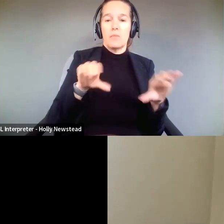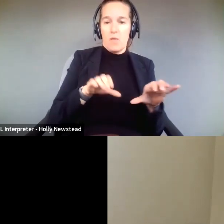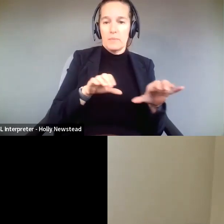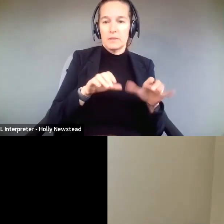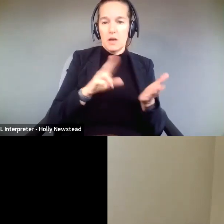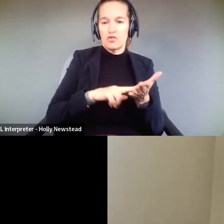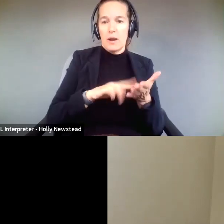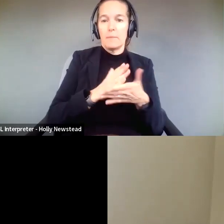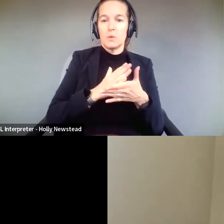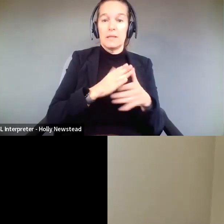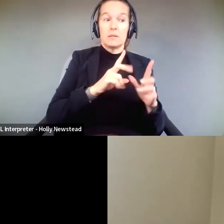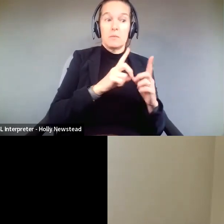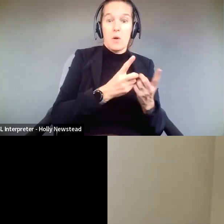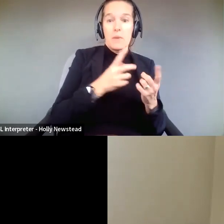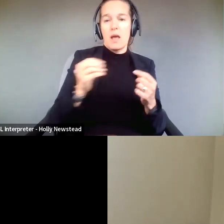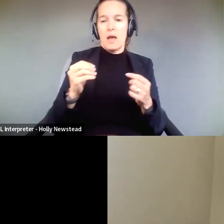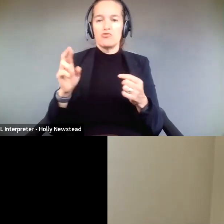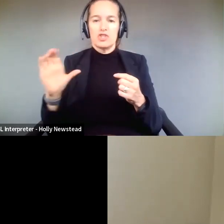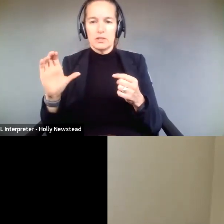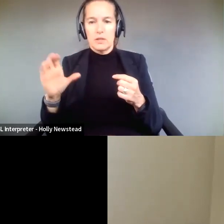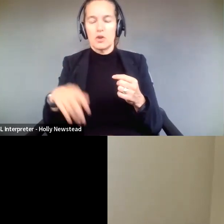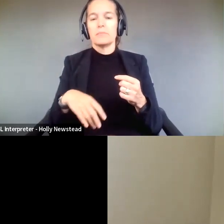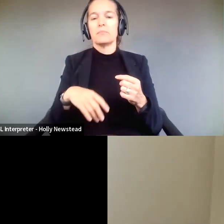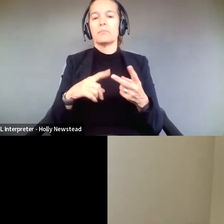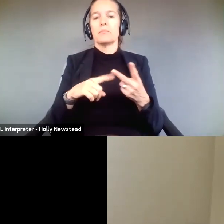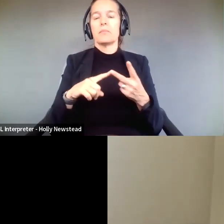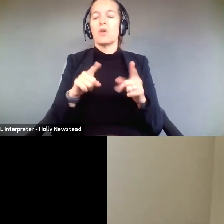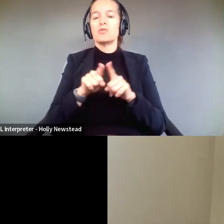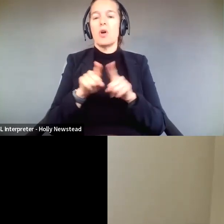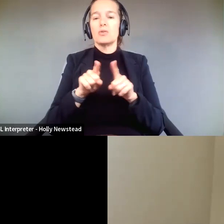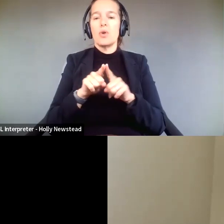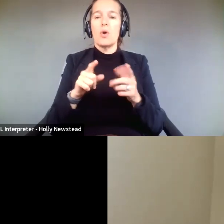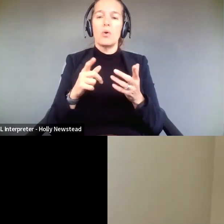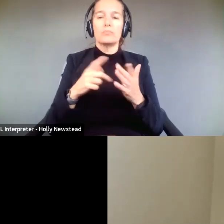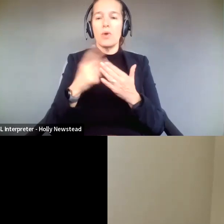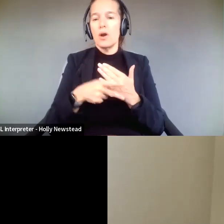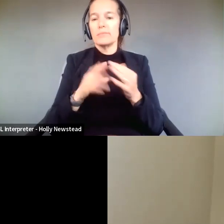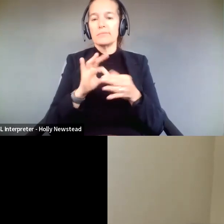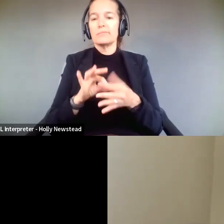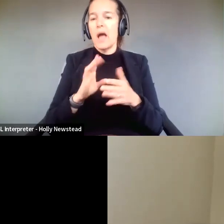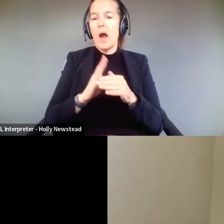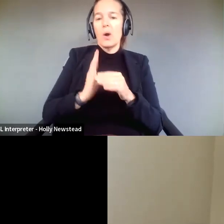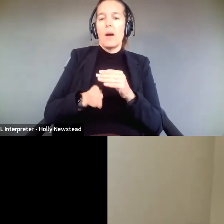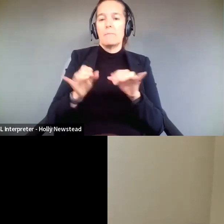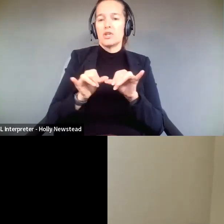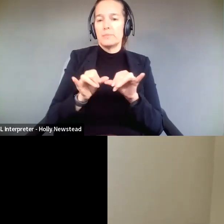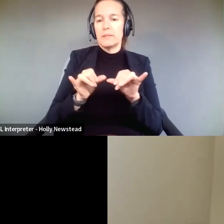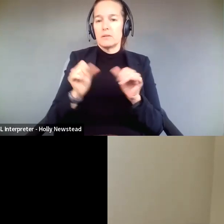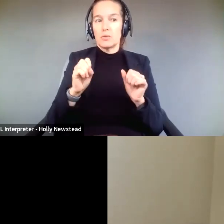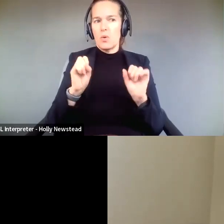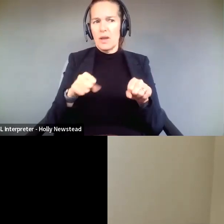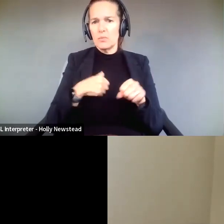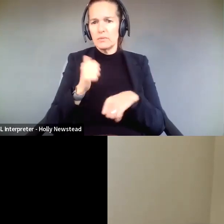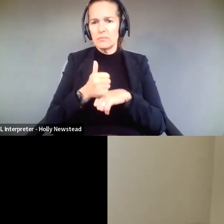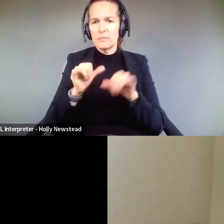between the department and the regional center. There's also initiatives regarding individual outcome measurements. So can we create a